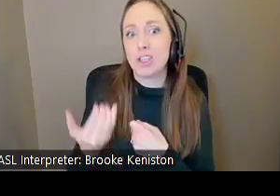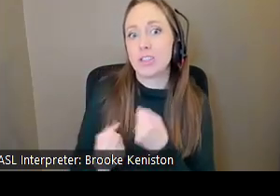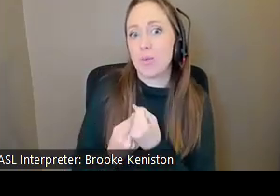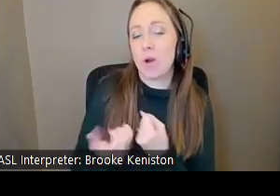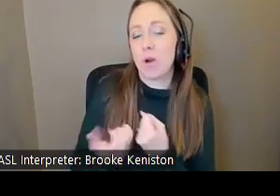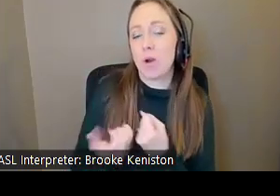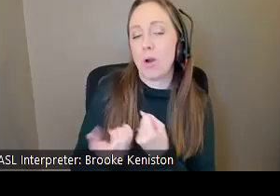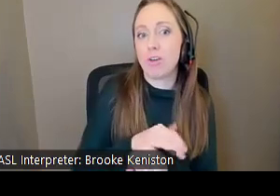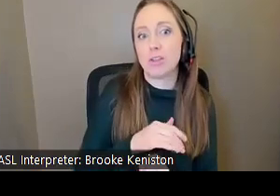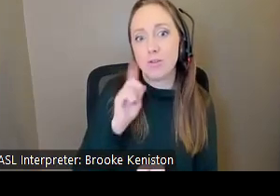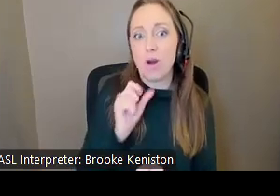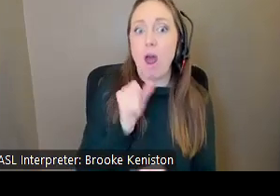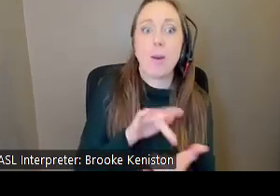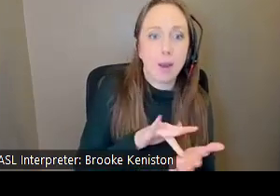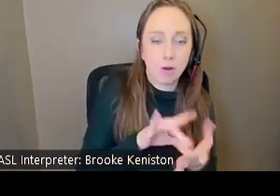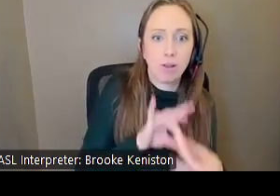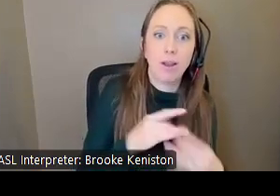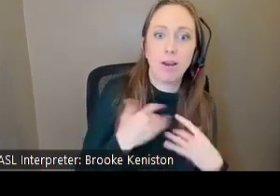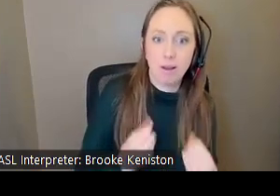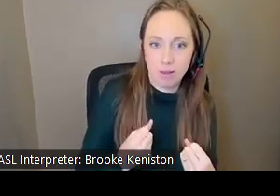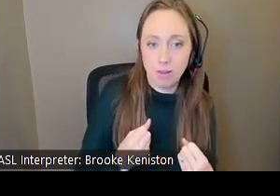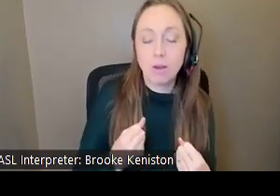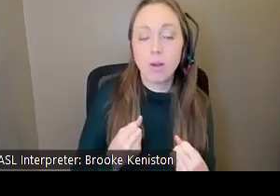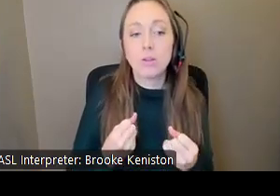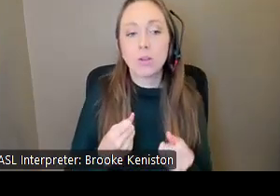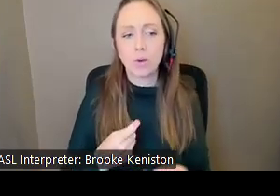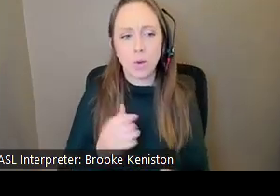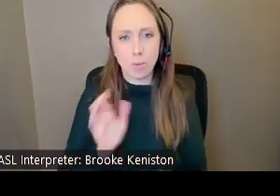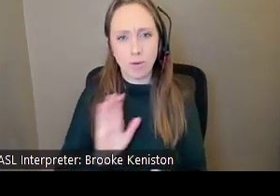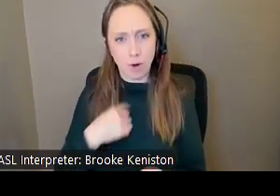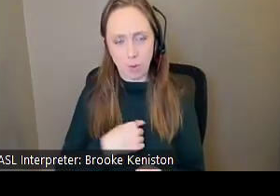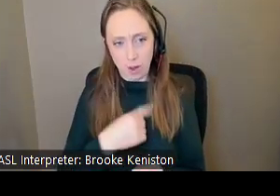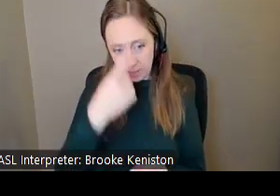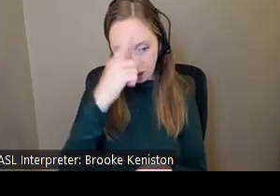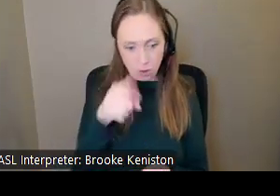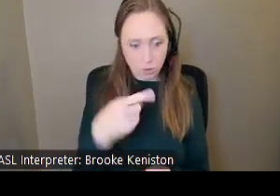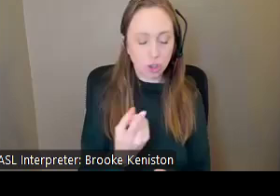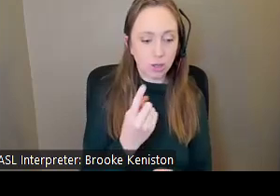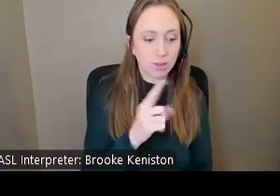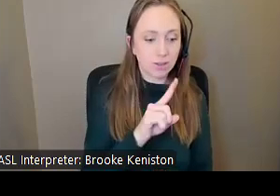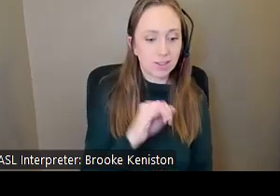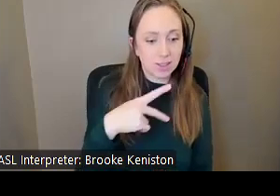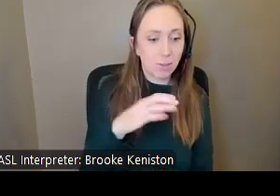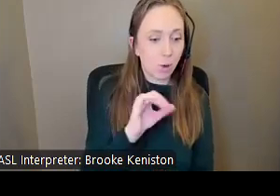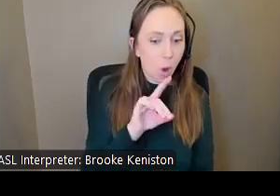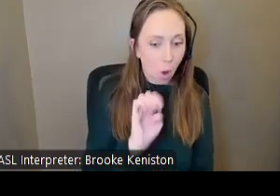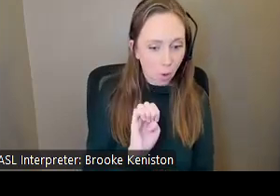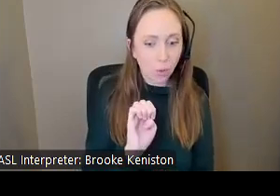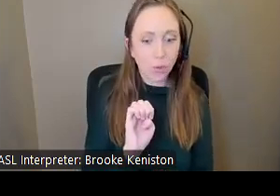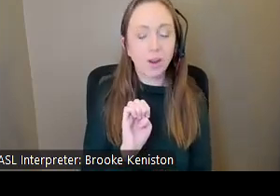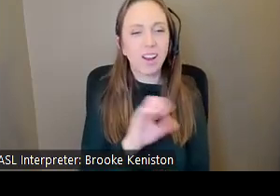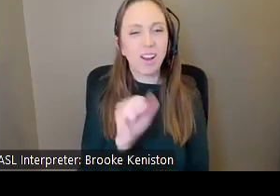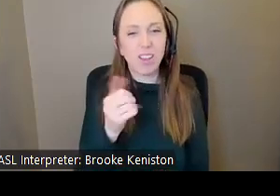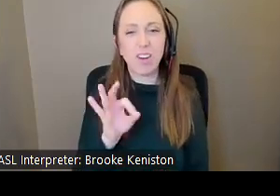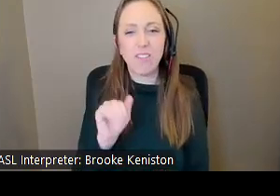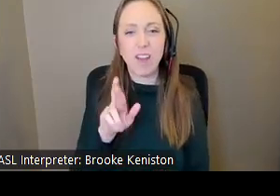the 80-20 rule and zip code being your best predictor of life expectancy. If you guys are curious, if you go to their website,